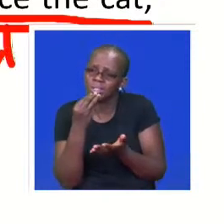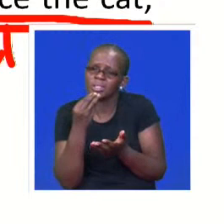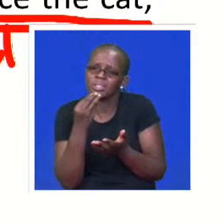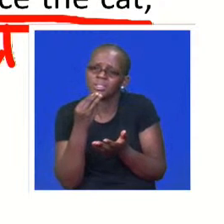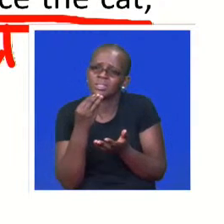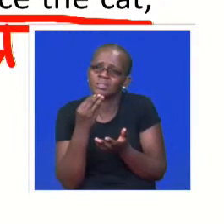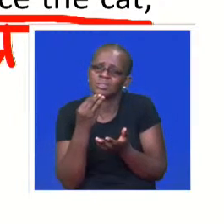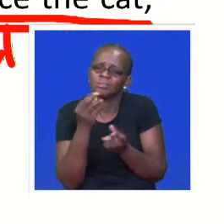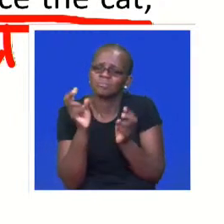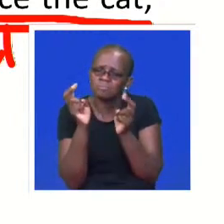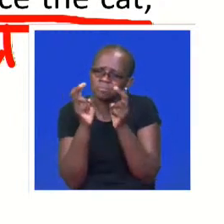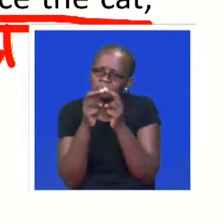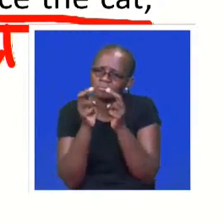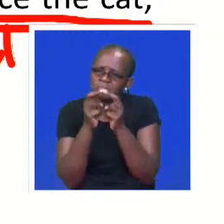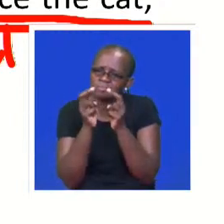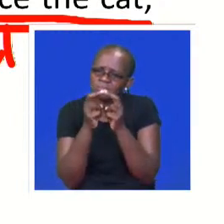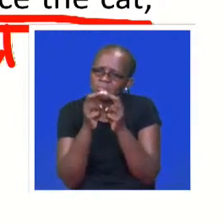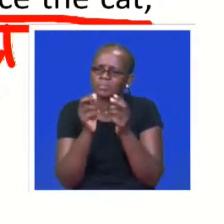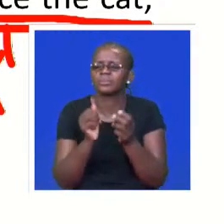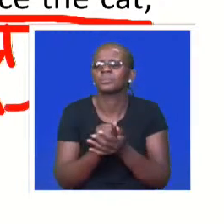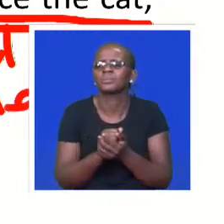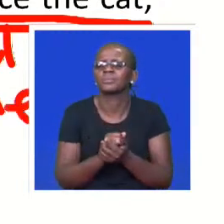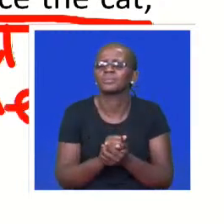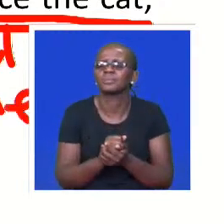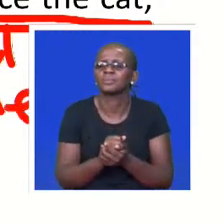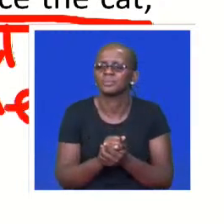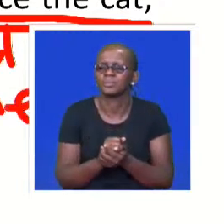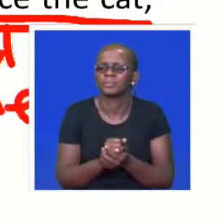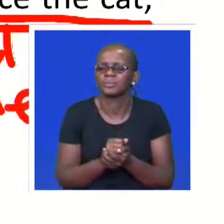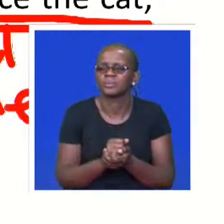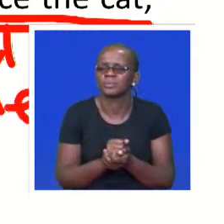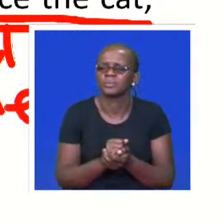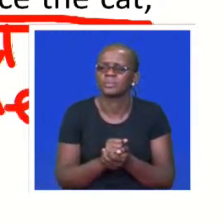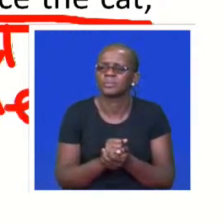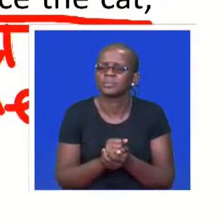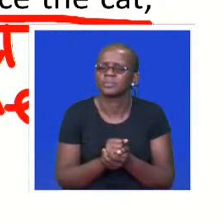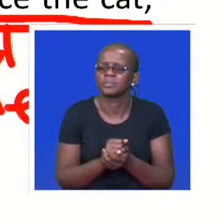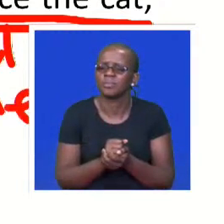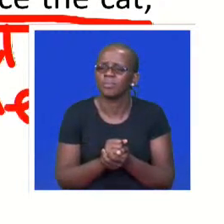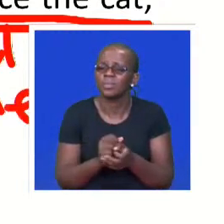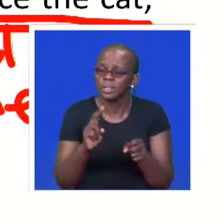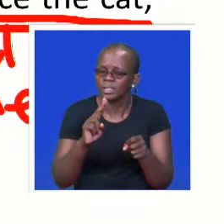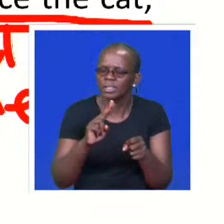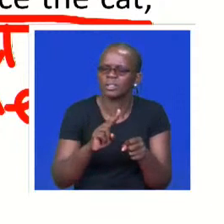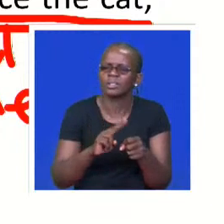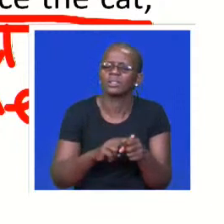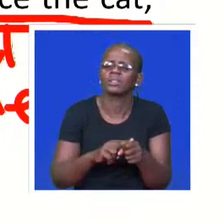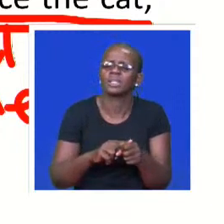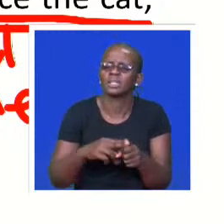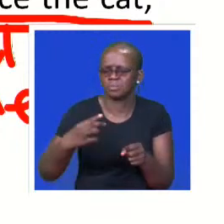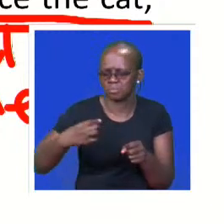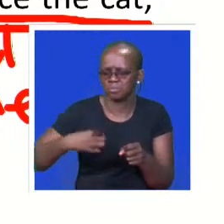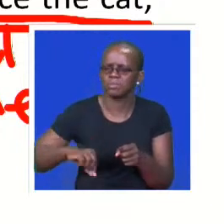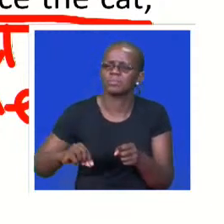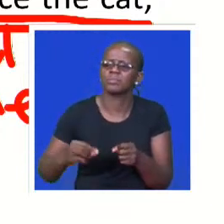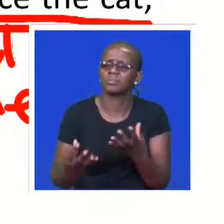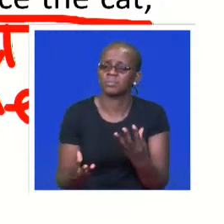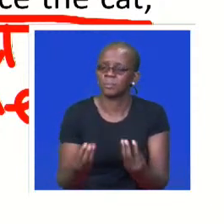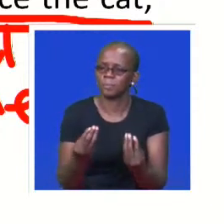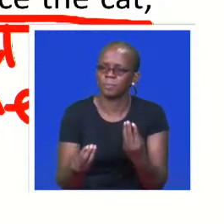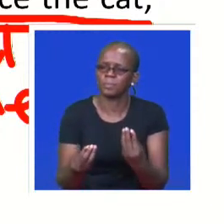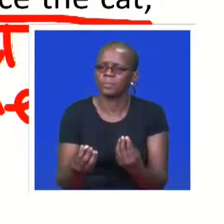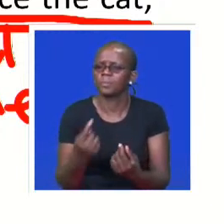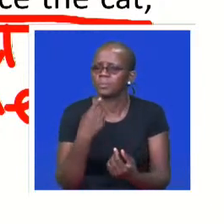might eat me. On the other hand, other learners may say,